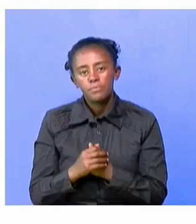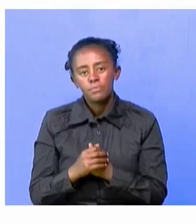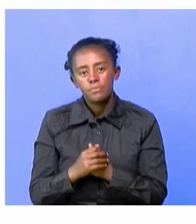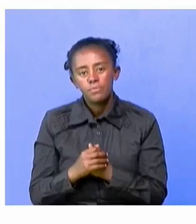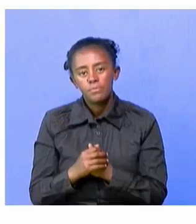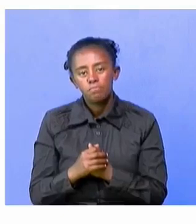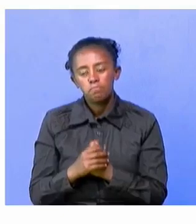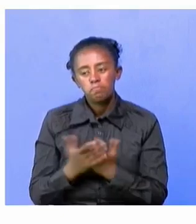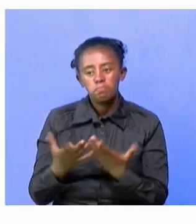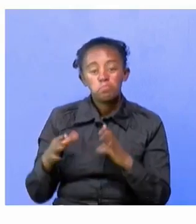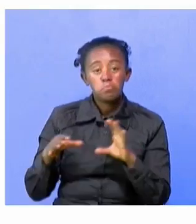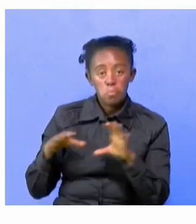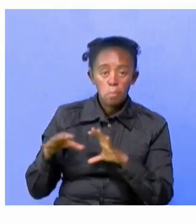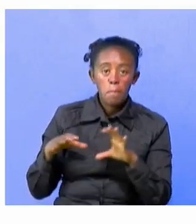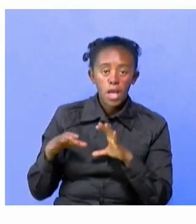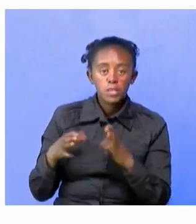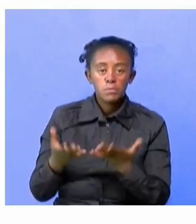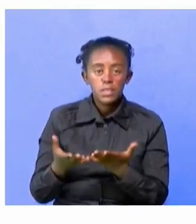makes me